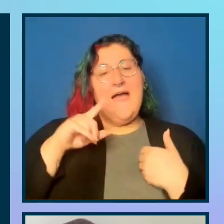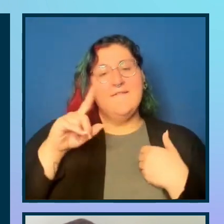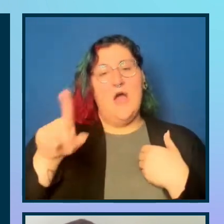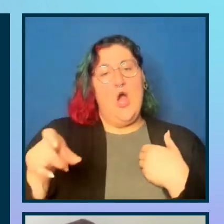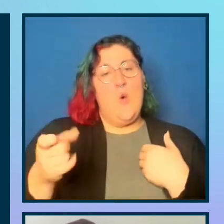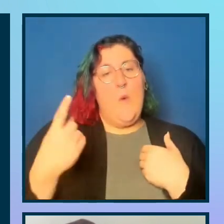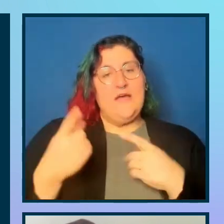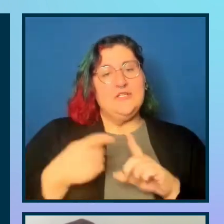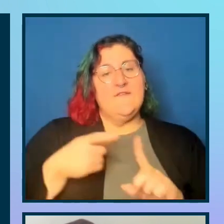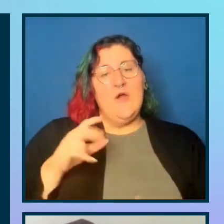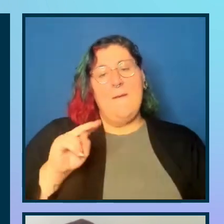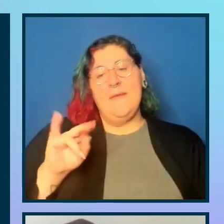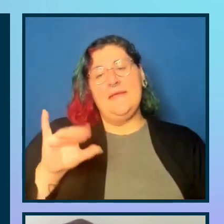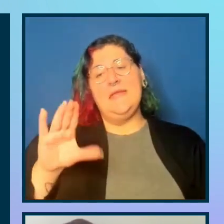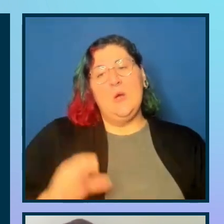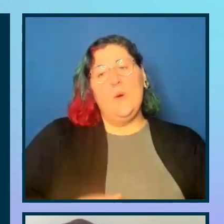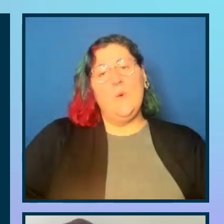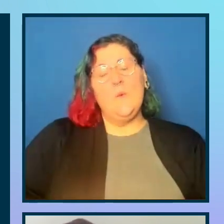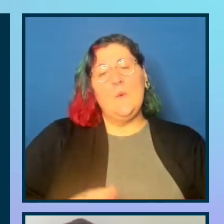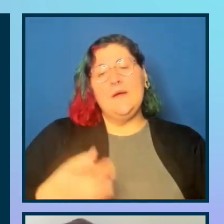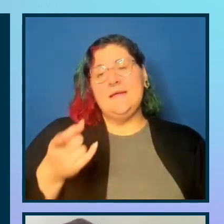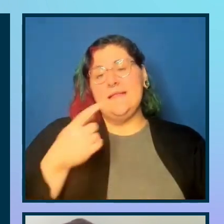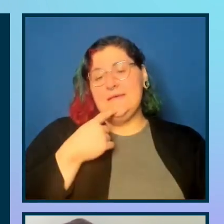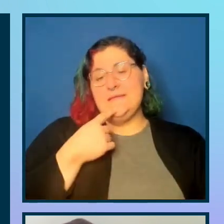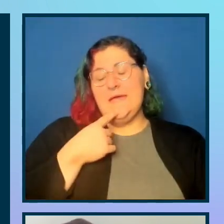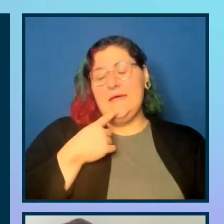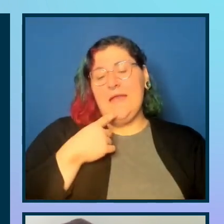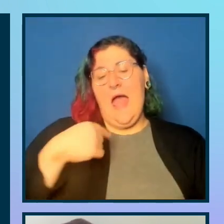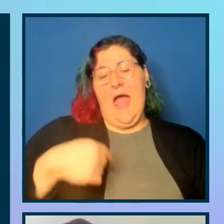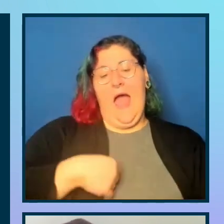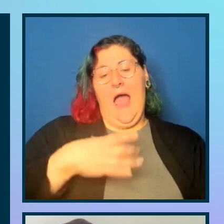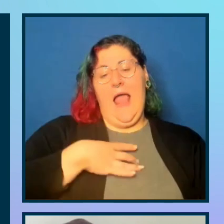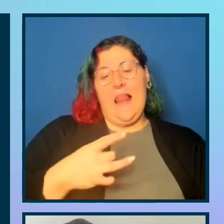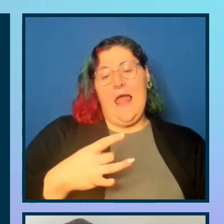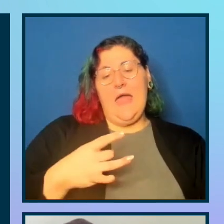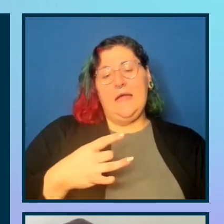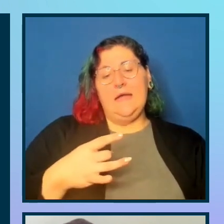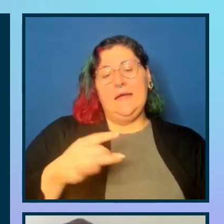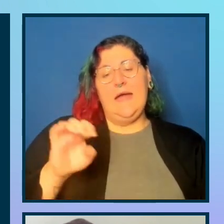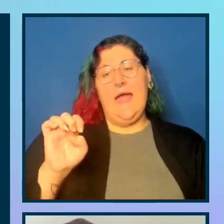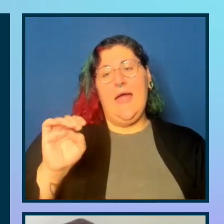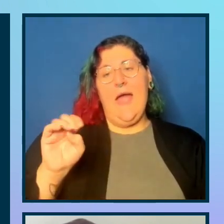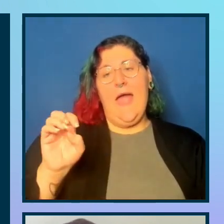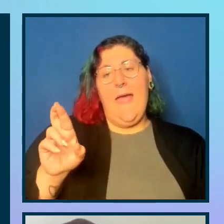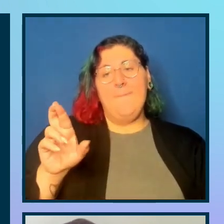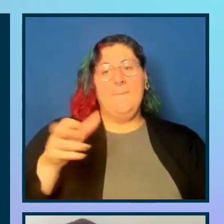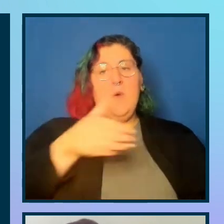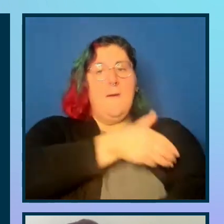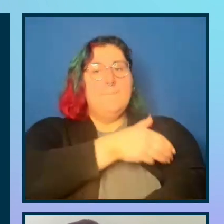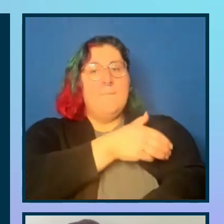Nico. He says, or they said, I like that the Ember Power Select library has